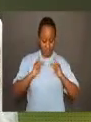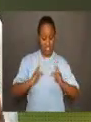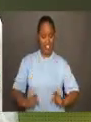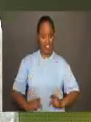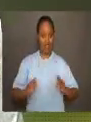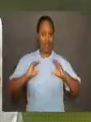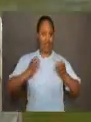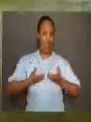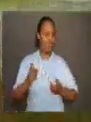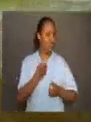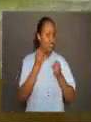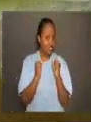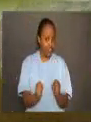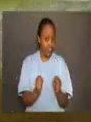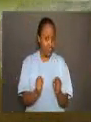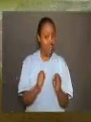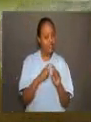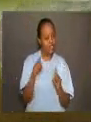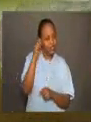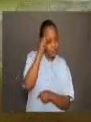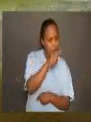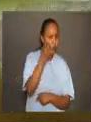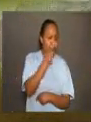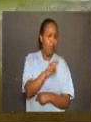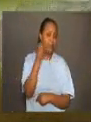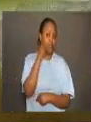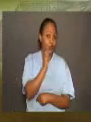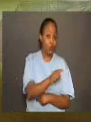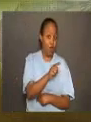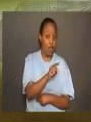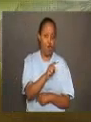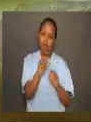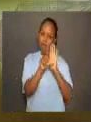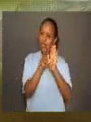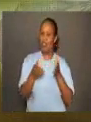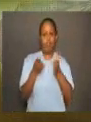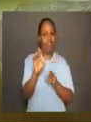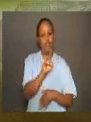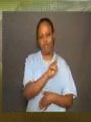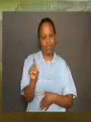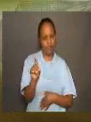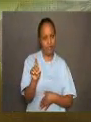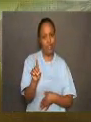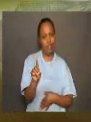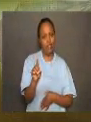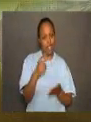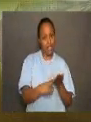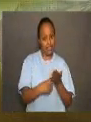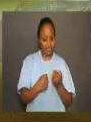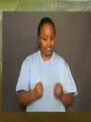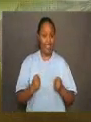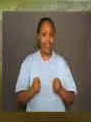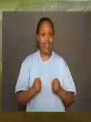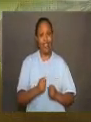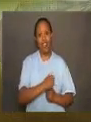physically powerful, but he or she is not legally authorized to use that